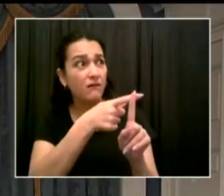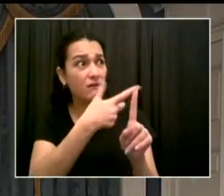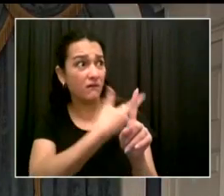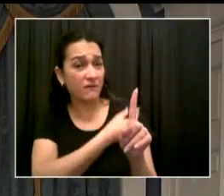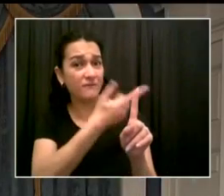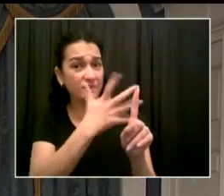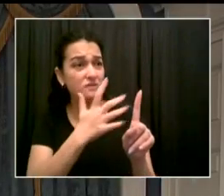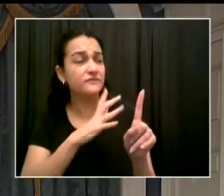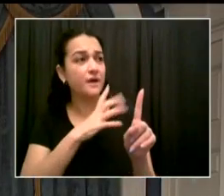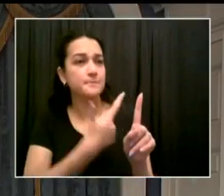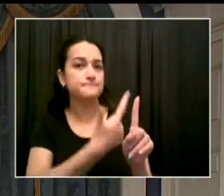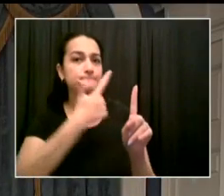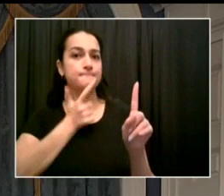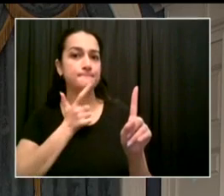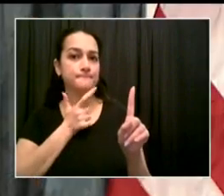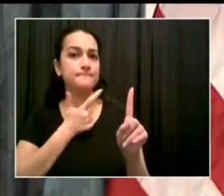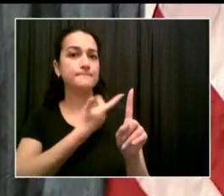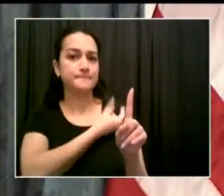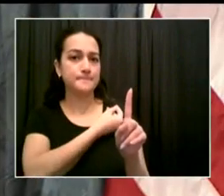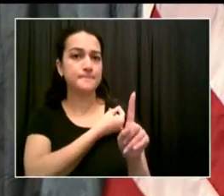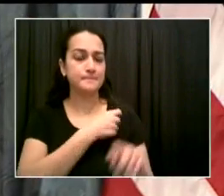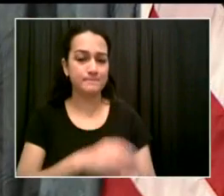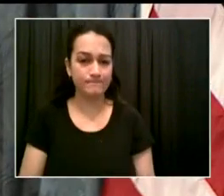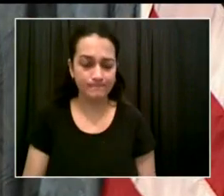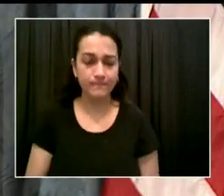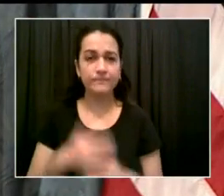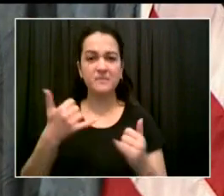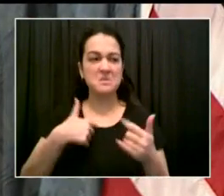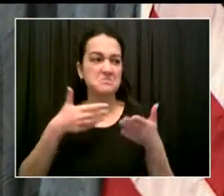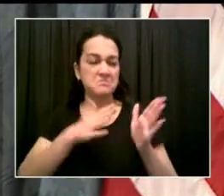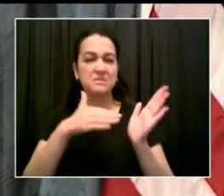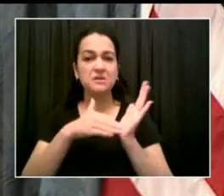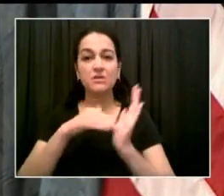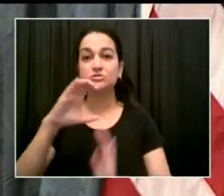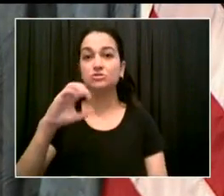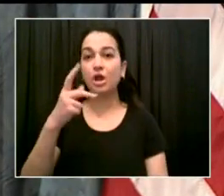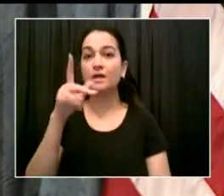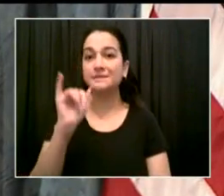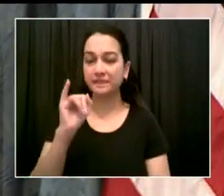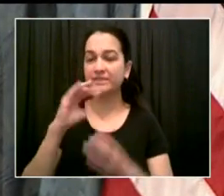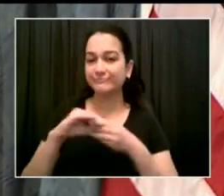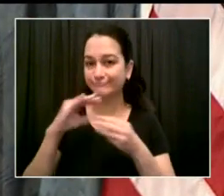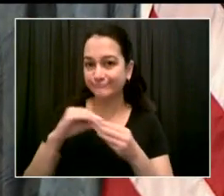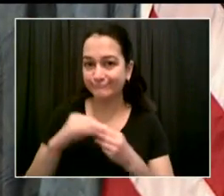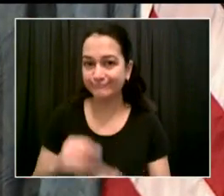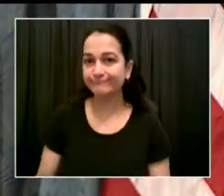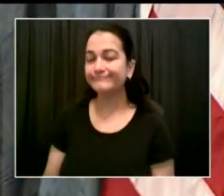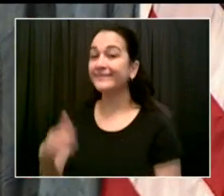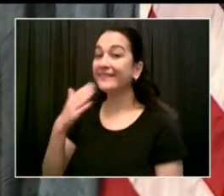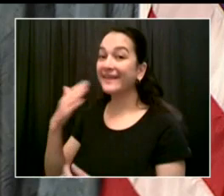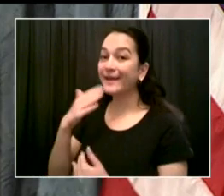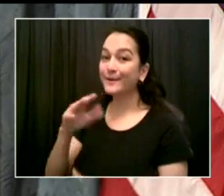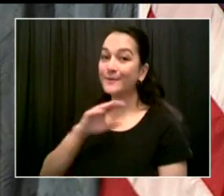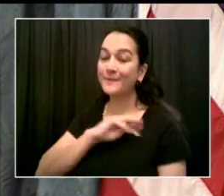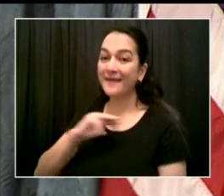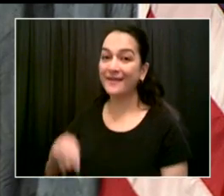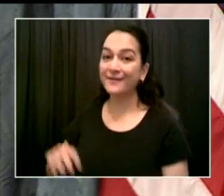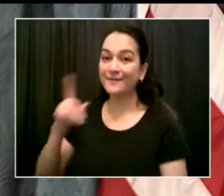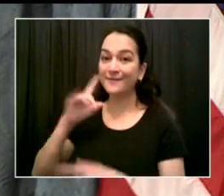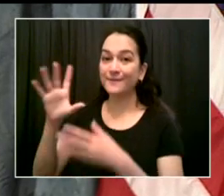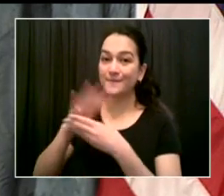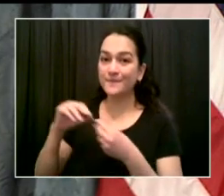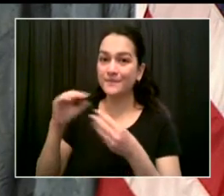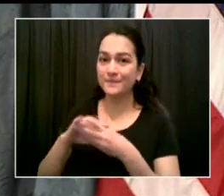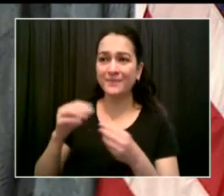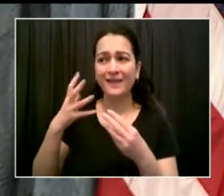Over the past several months, thousands of health department employees have returned to their workplaces, carrying out tasks that range from